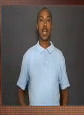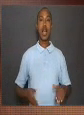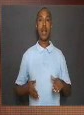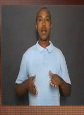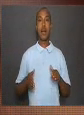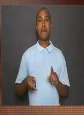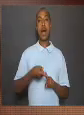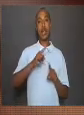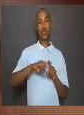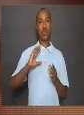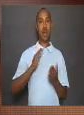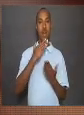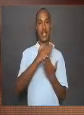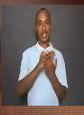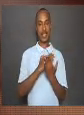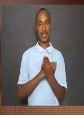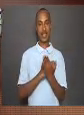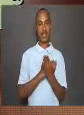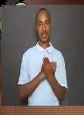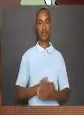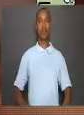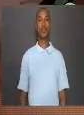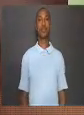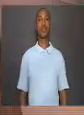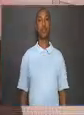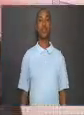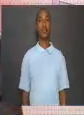Let's get back to our lesson.